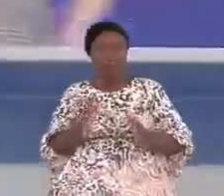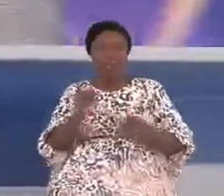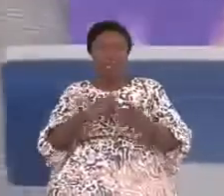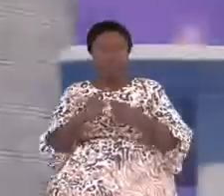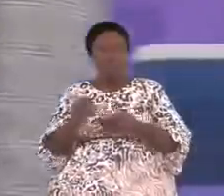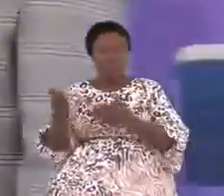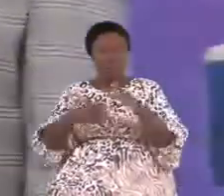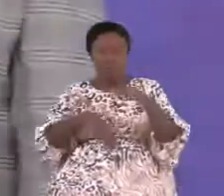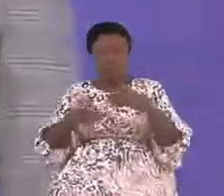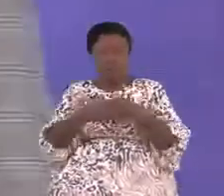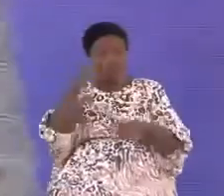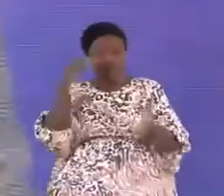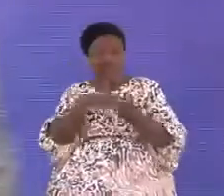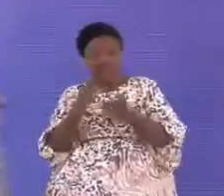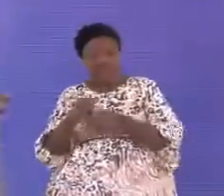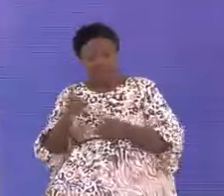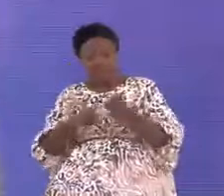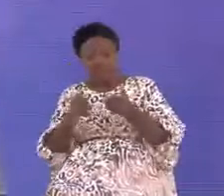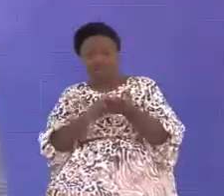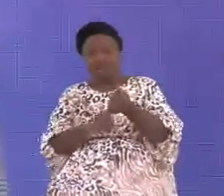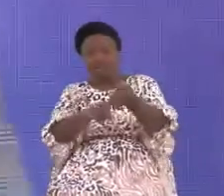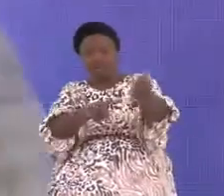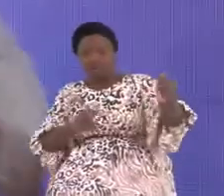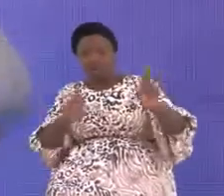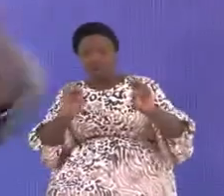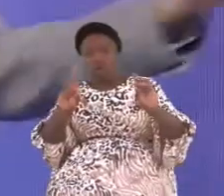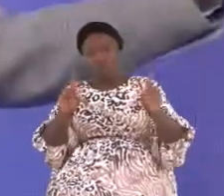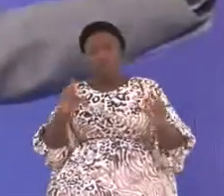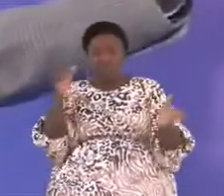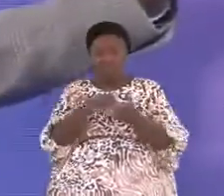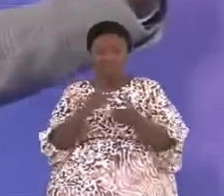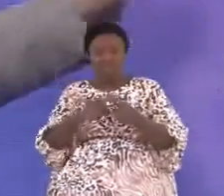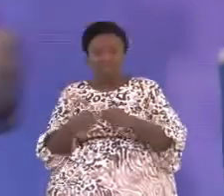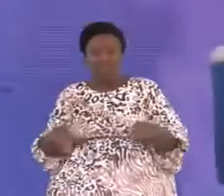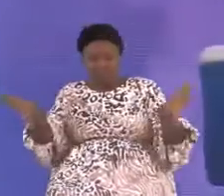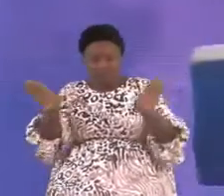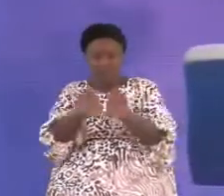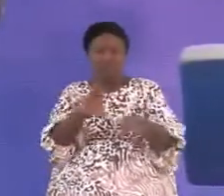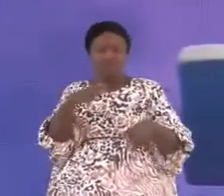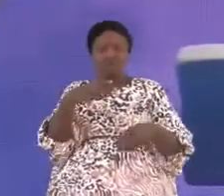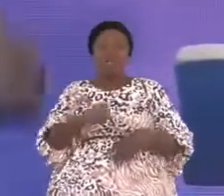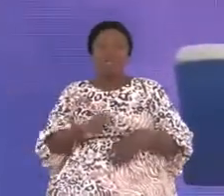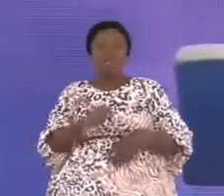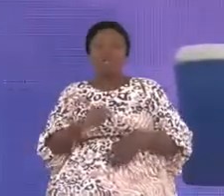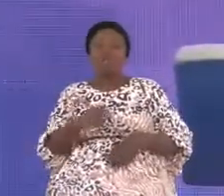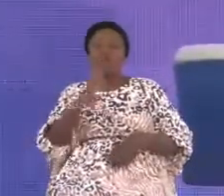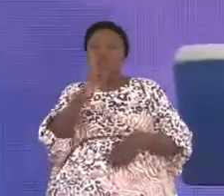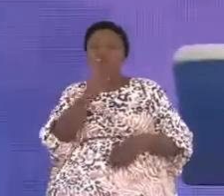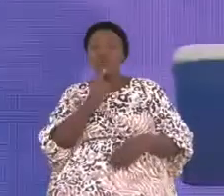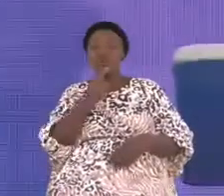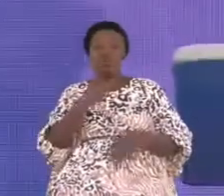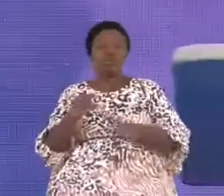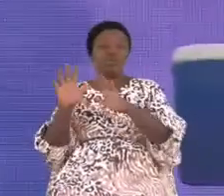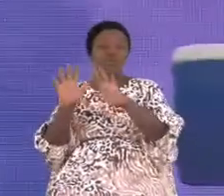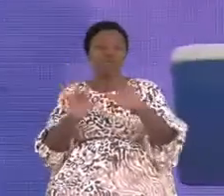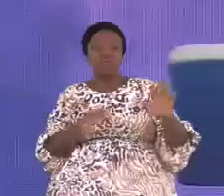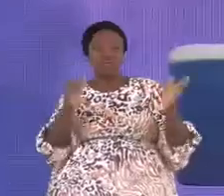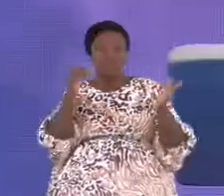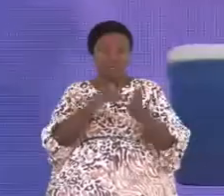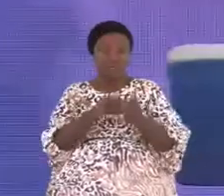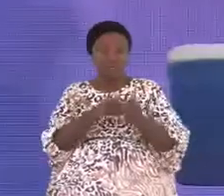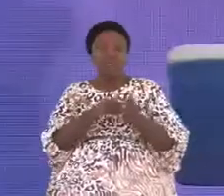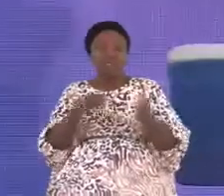again, and the river Red Sea closed on Pharaoh and the Egyptians.